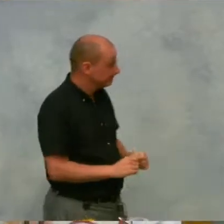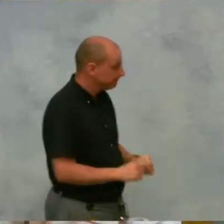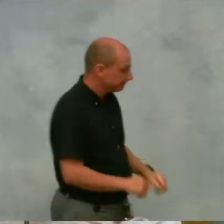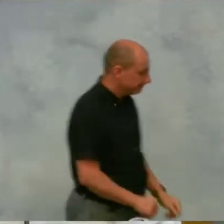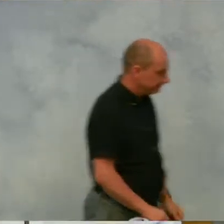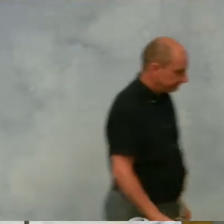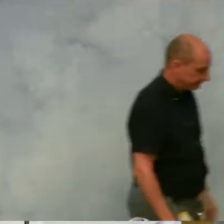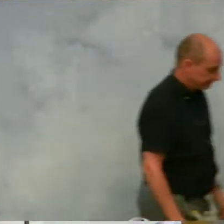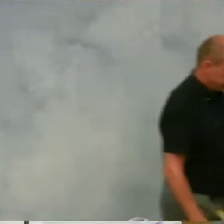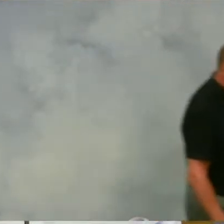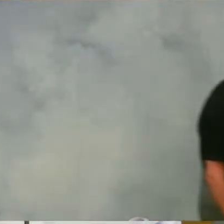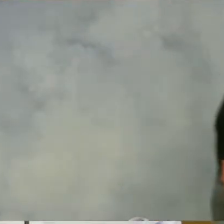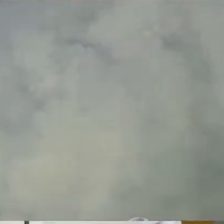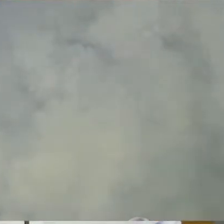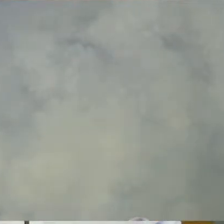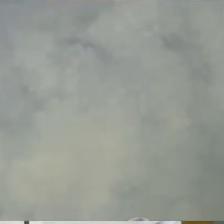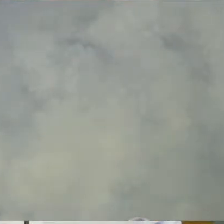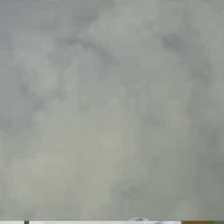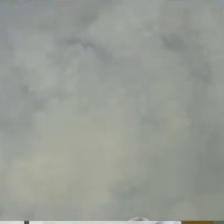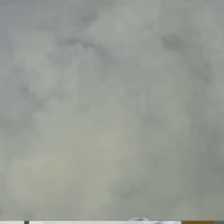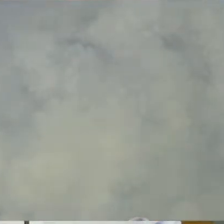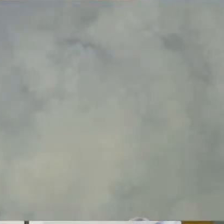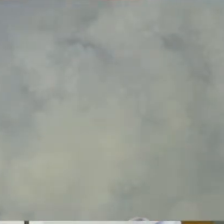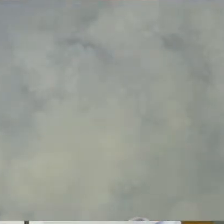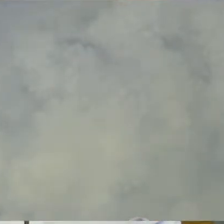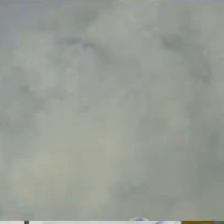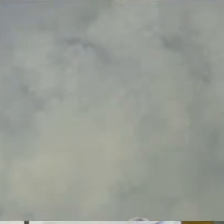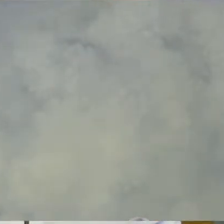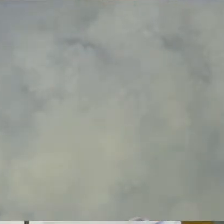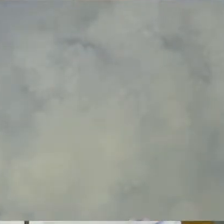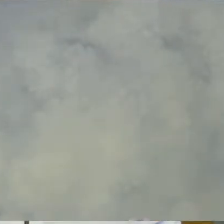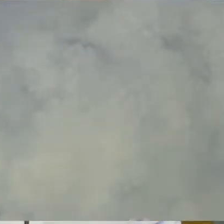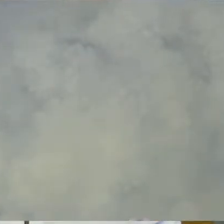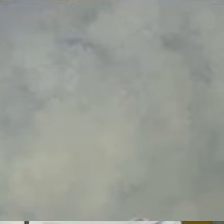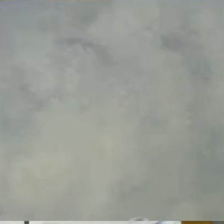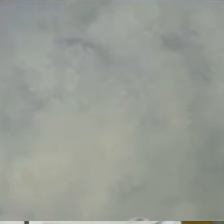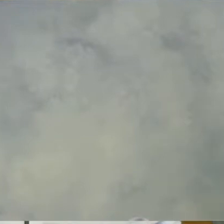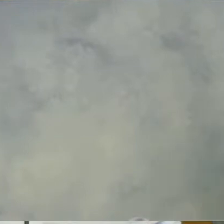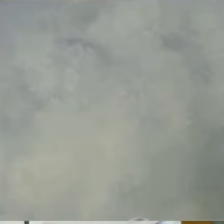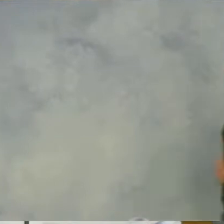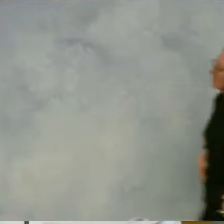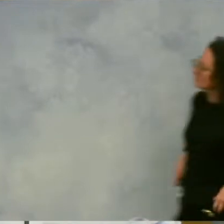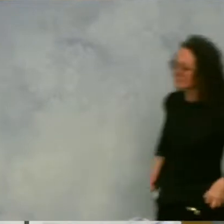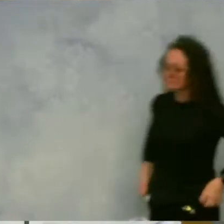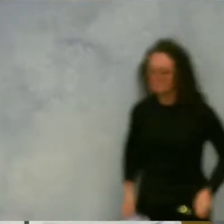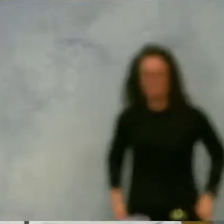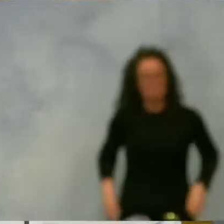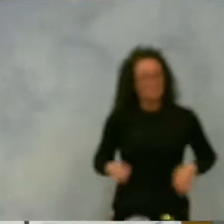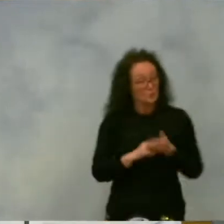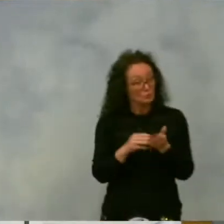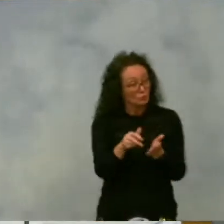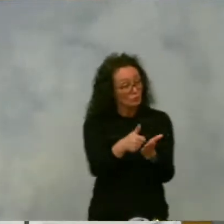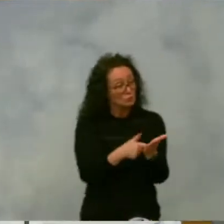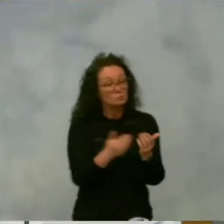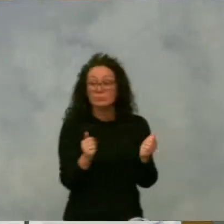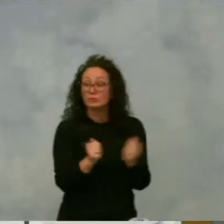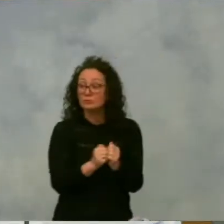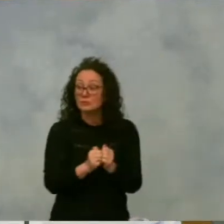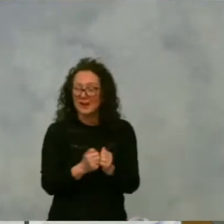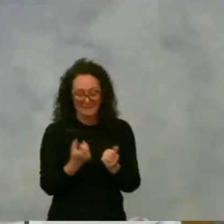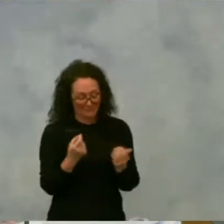No further questions. I'll move the report. Agreed. Now, we have items for